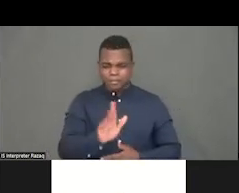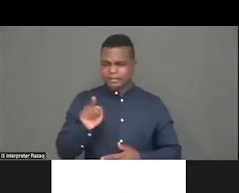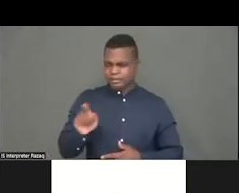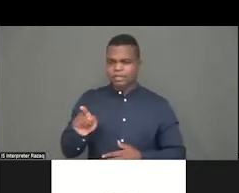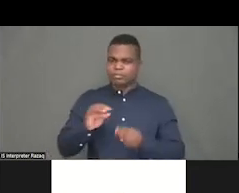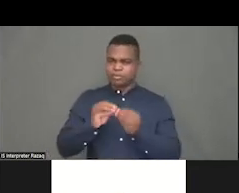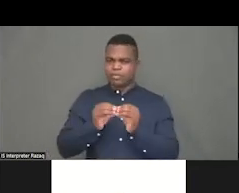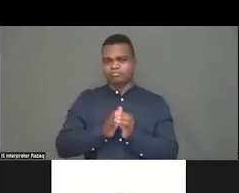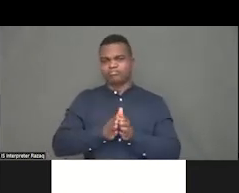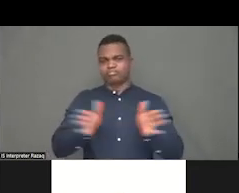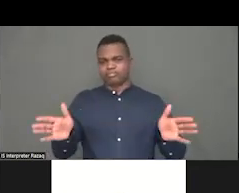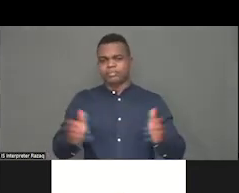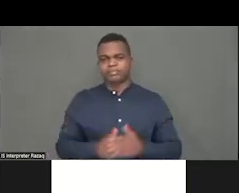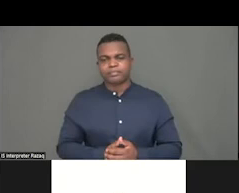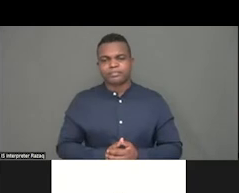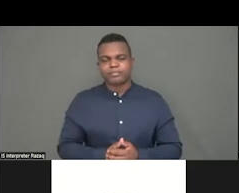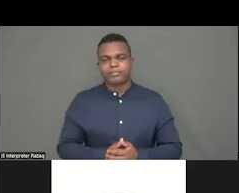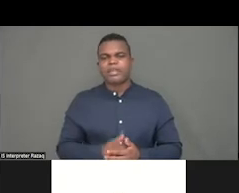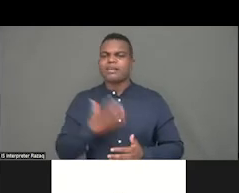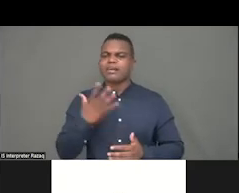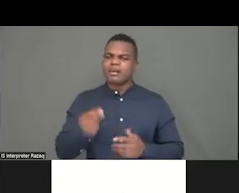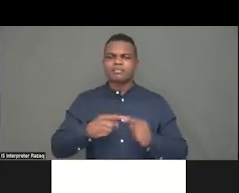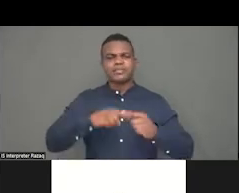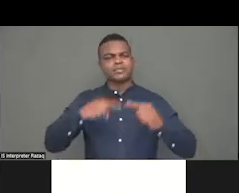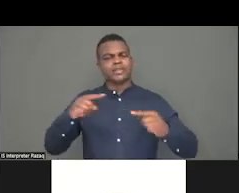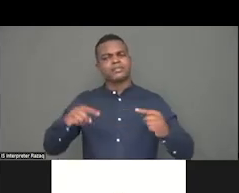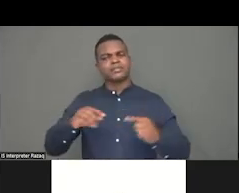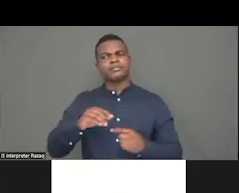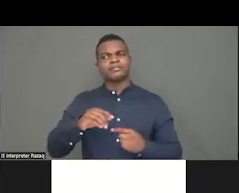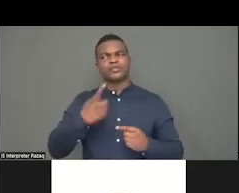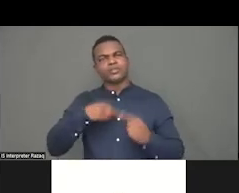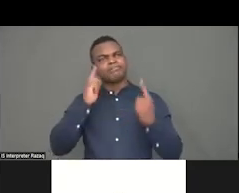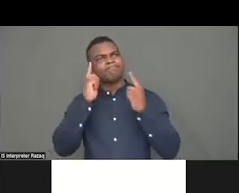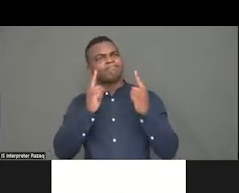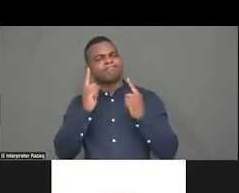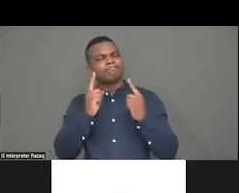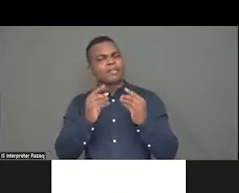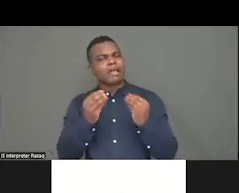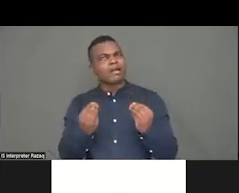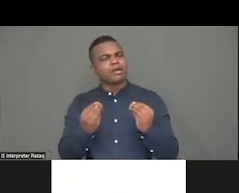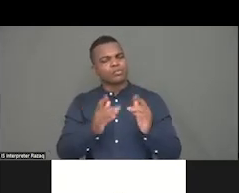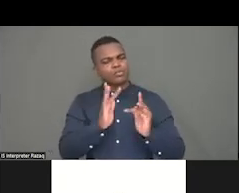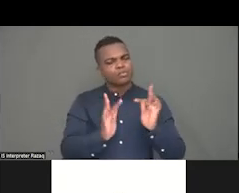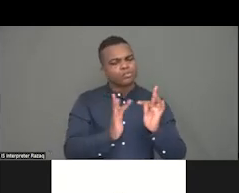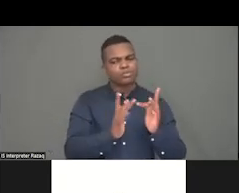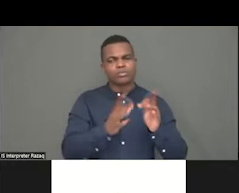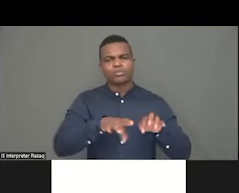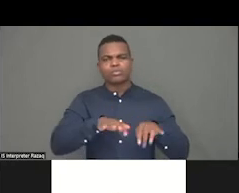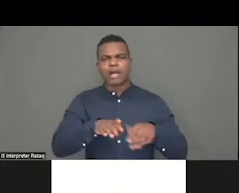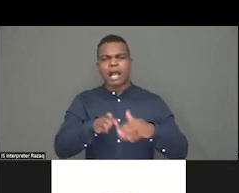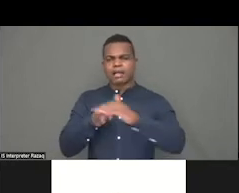inclusive for all learners. But I want also to just throw 2-3 pointers. Then